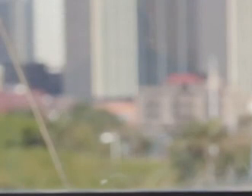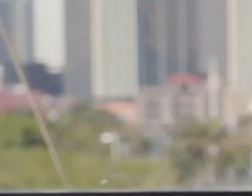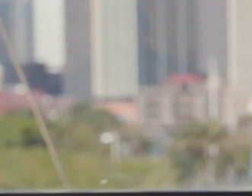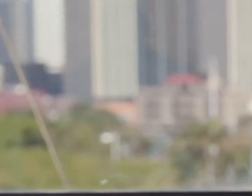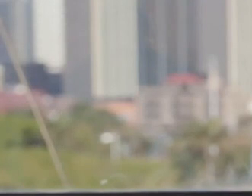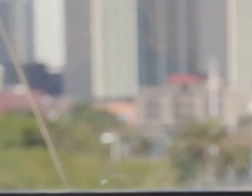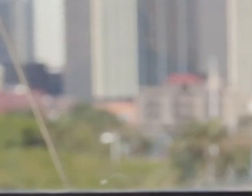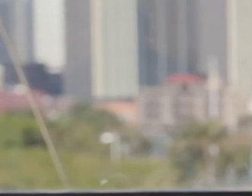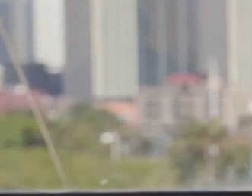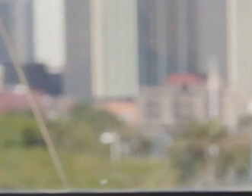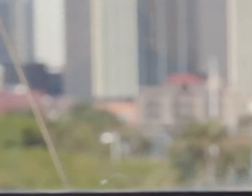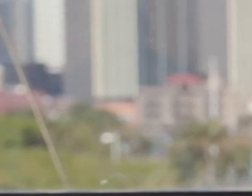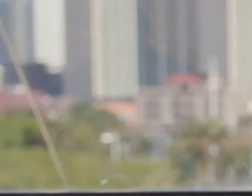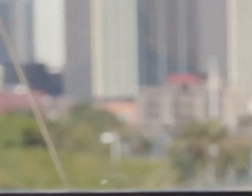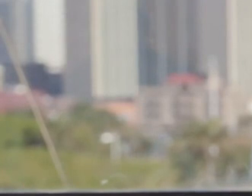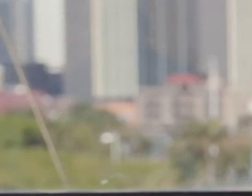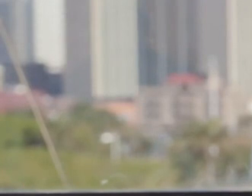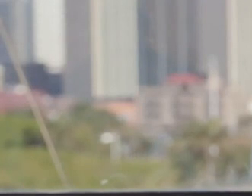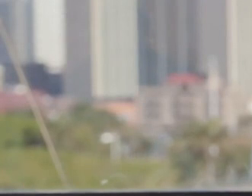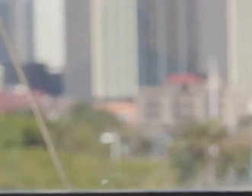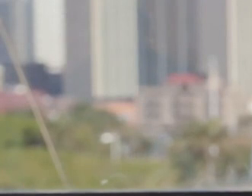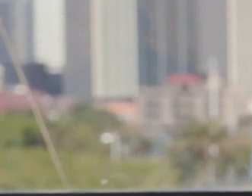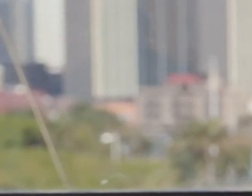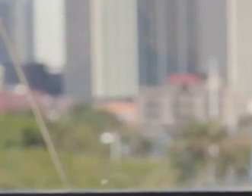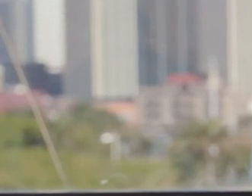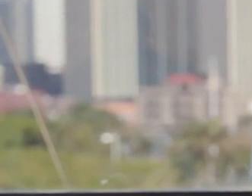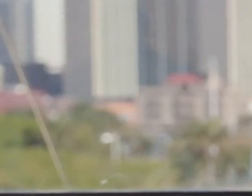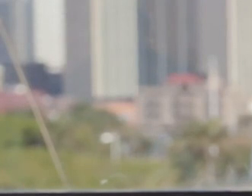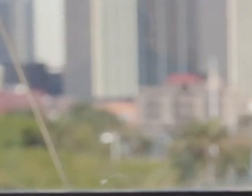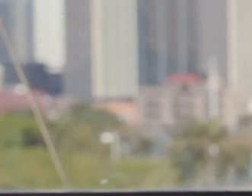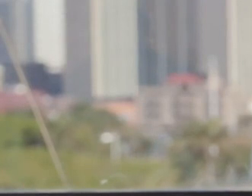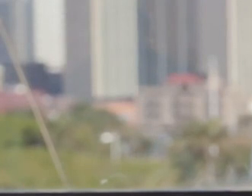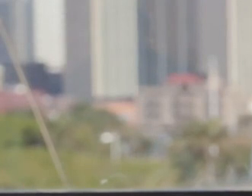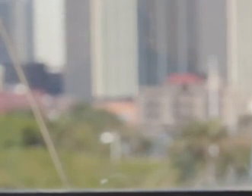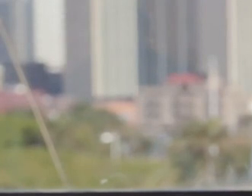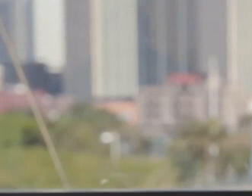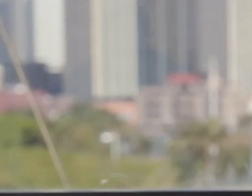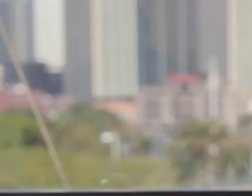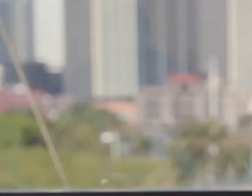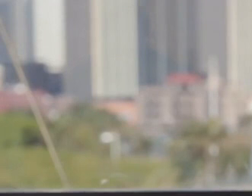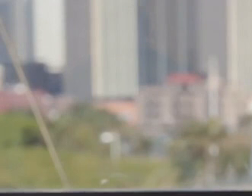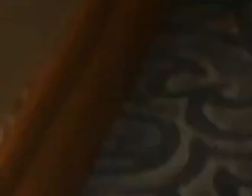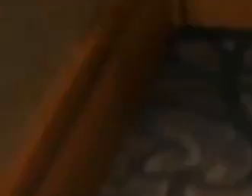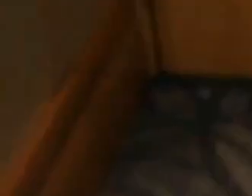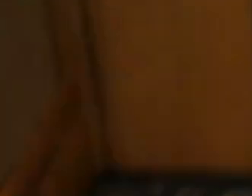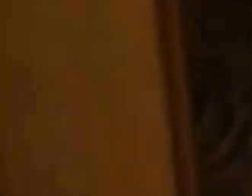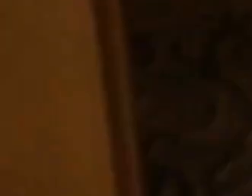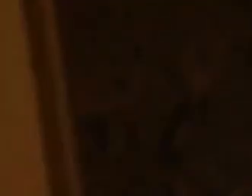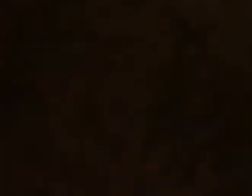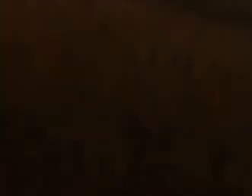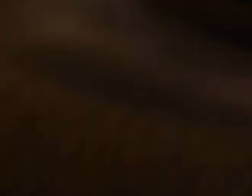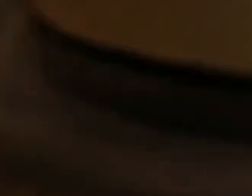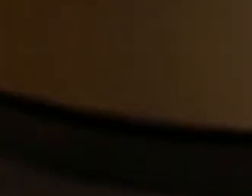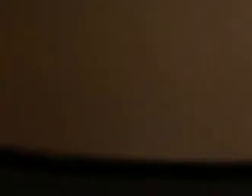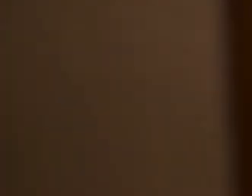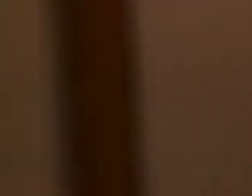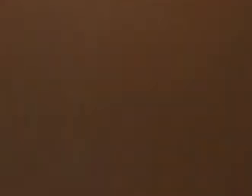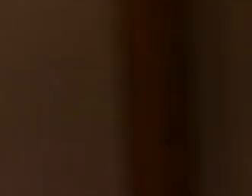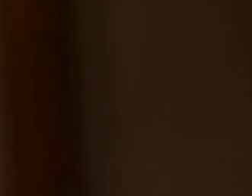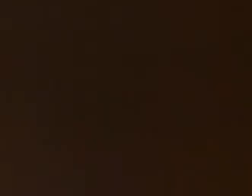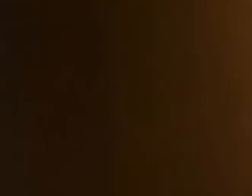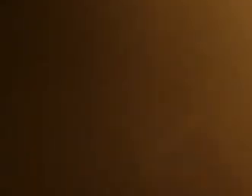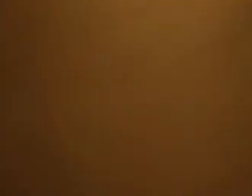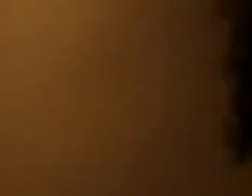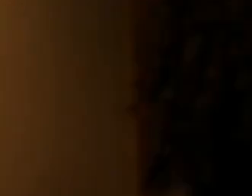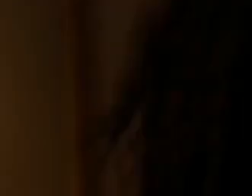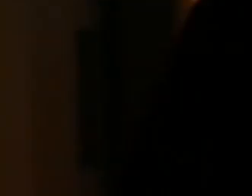us to stop all of that a little bit and action. Politicians can be in